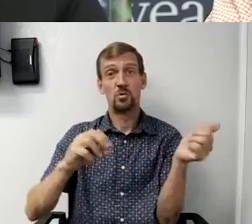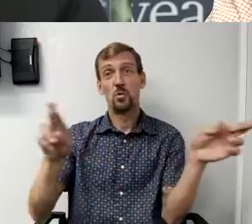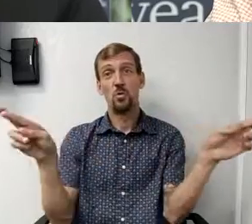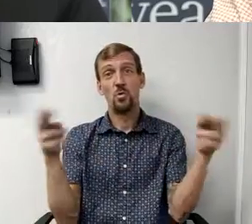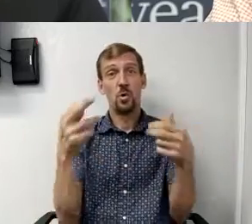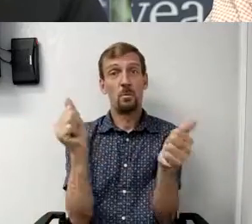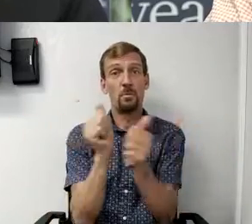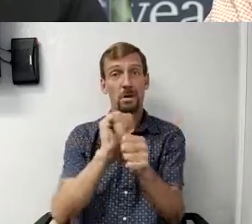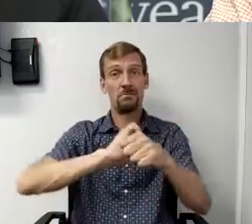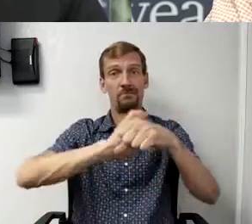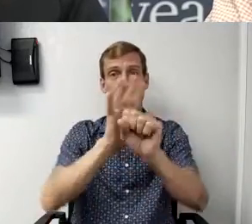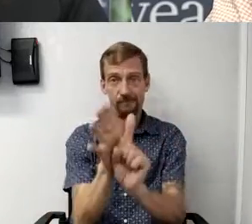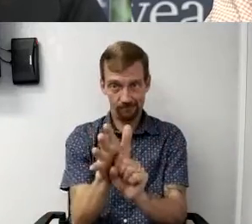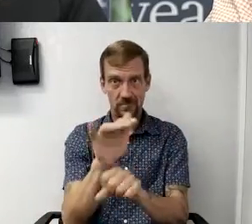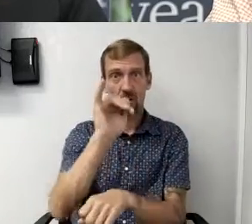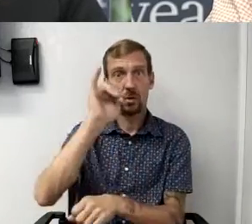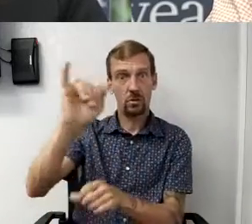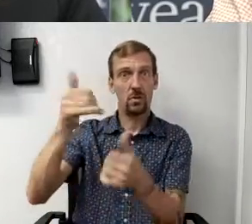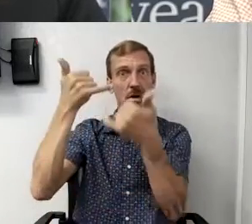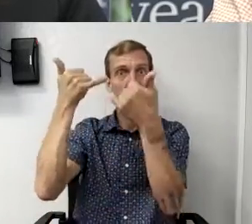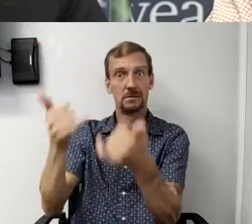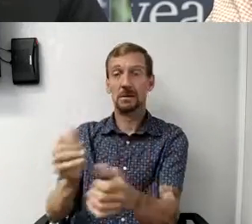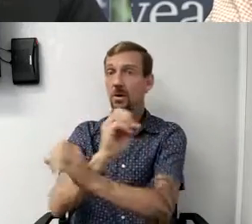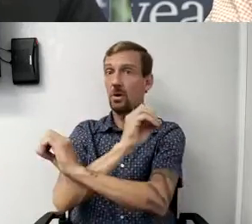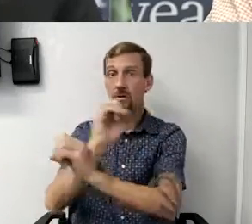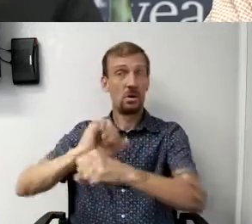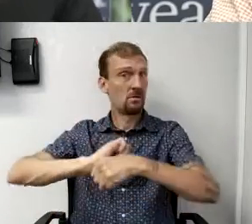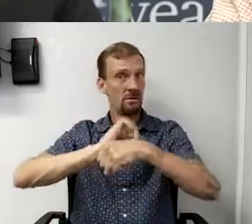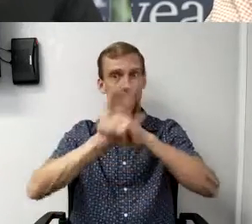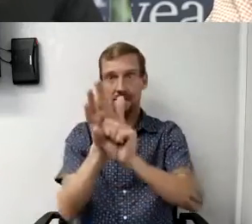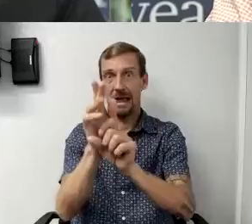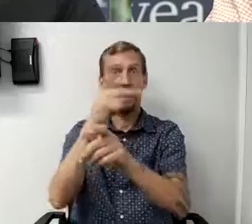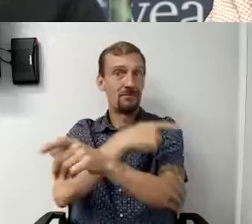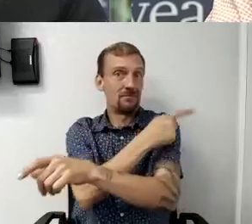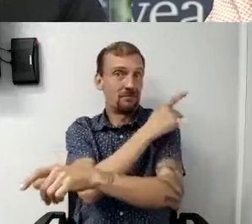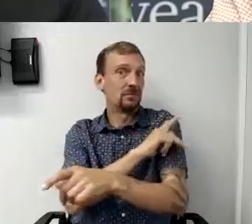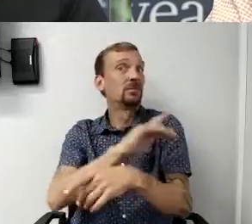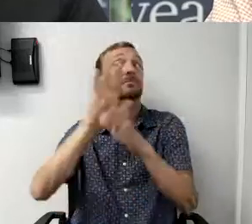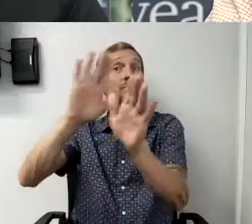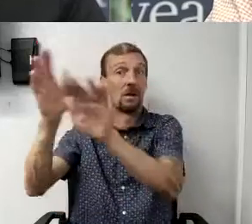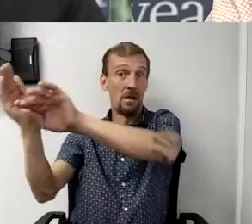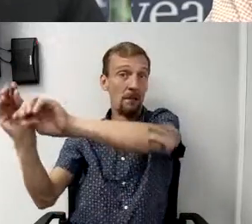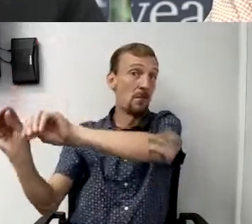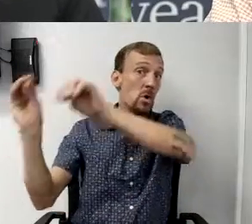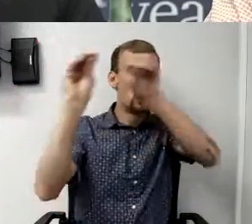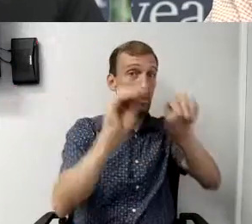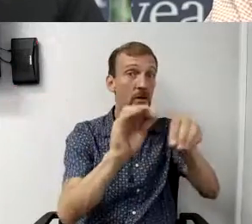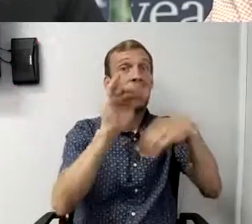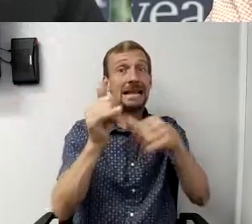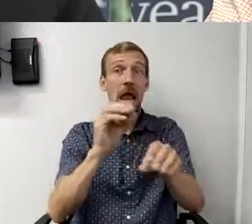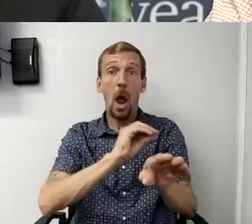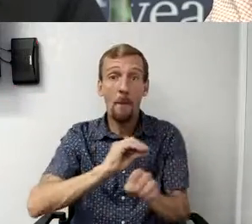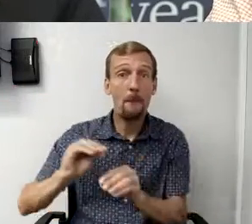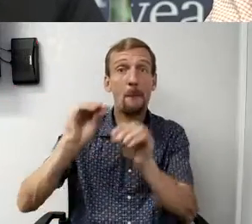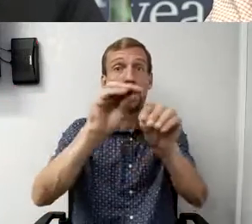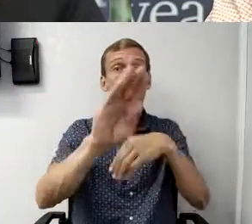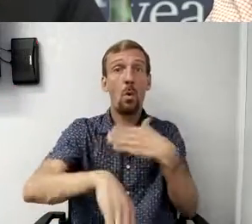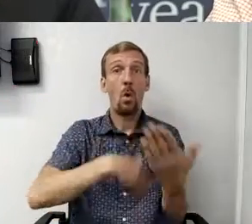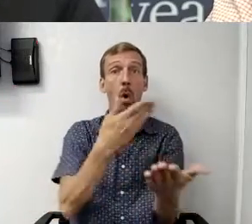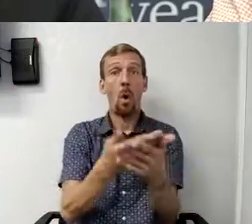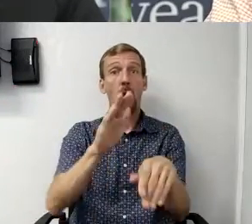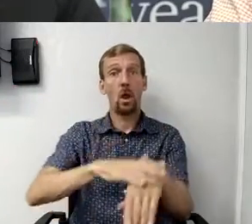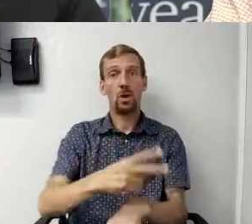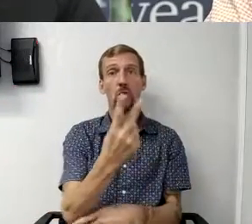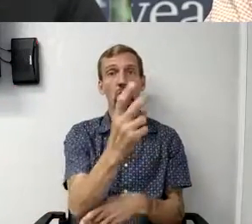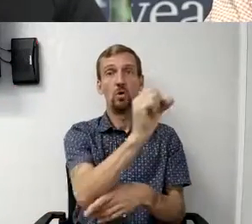COVID. Those units no longer have those COVID patients. All of our COVID med-surg patients are on 2 South again. Mm-hmm. And then we